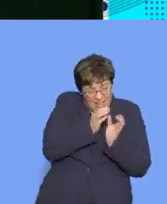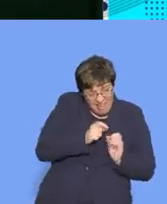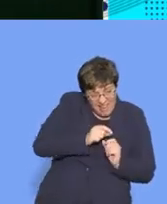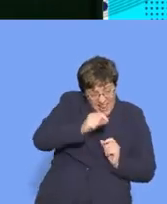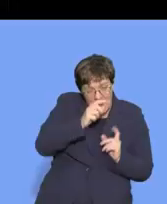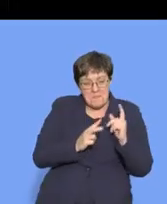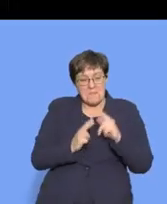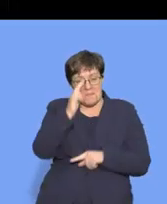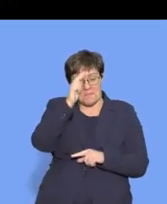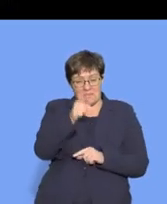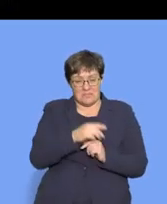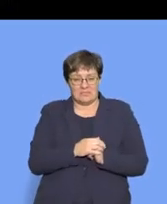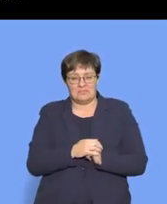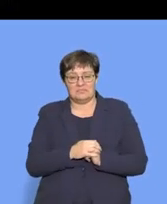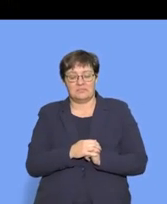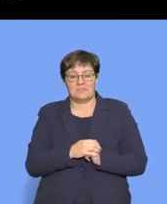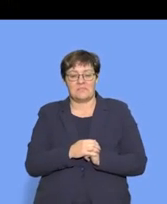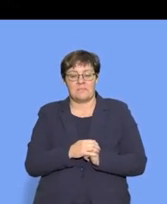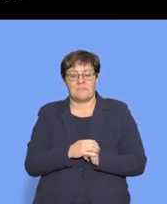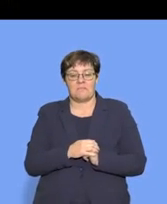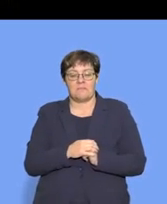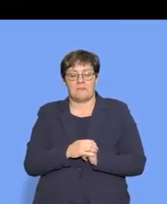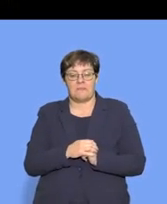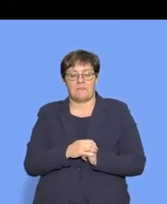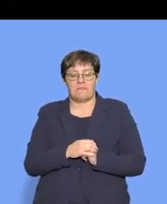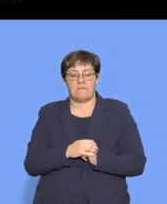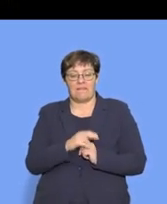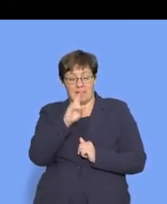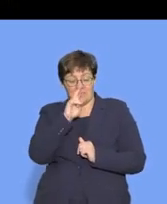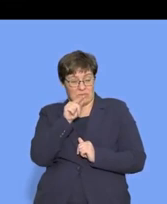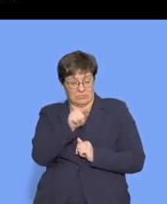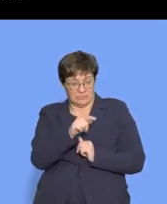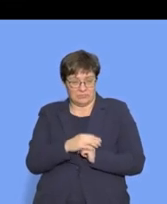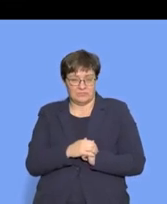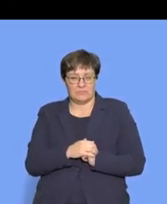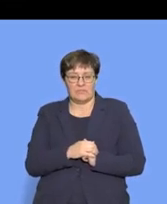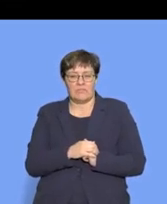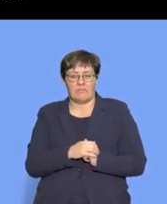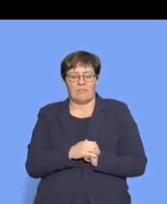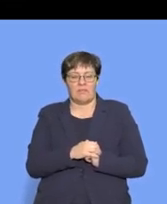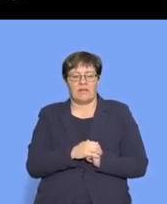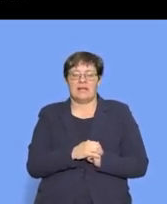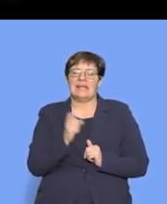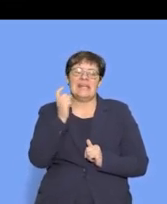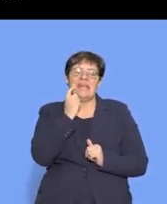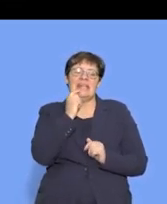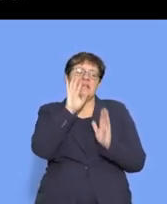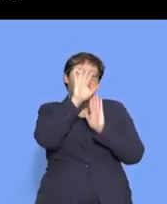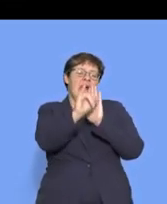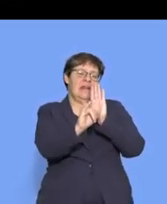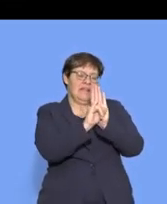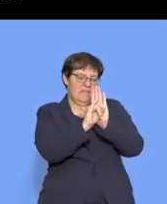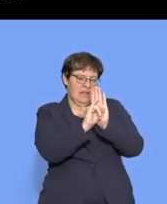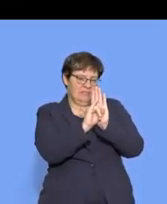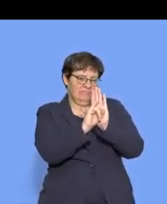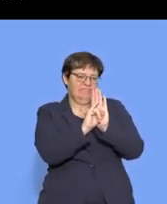picture under the microscope. If we look at this picture, easy to